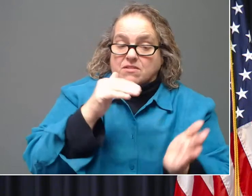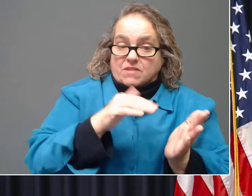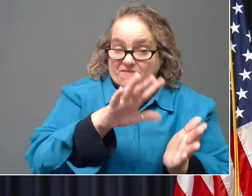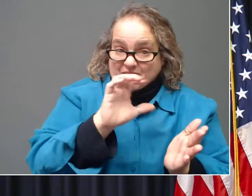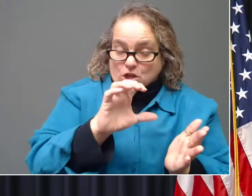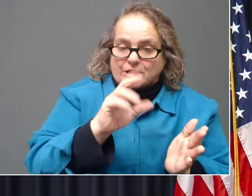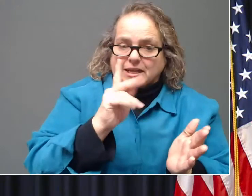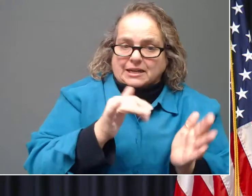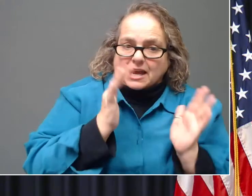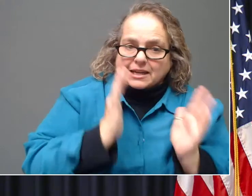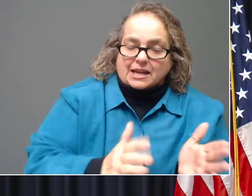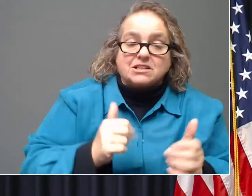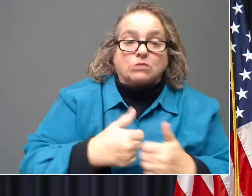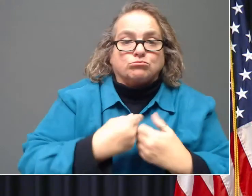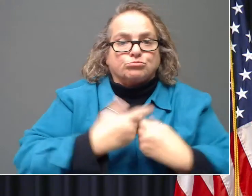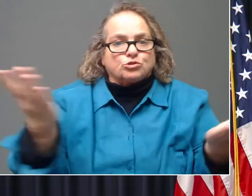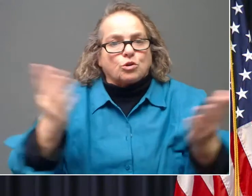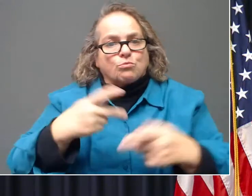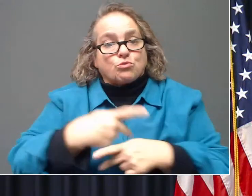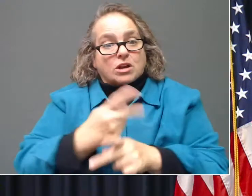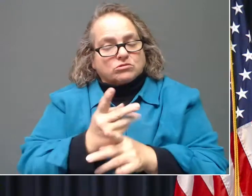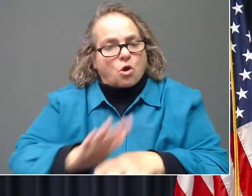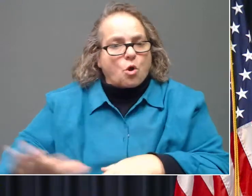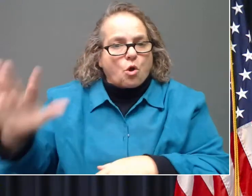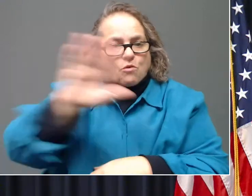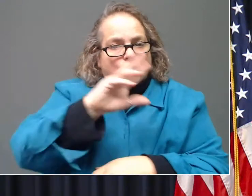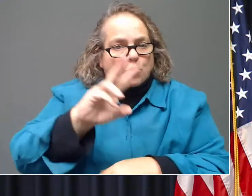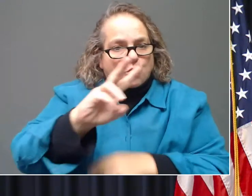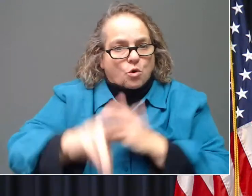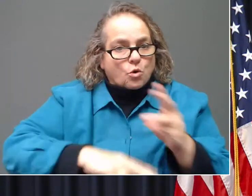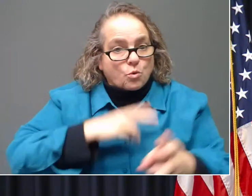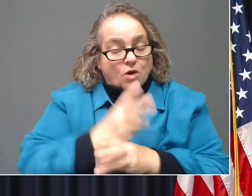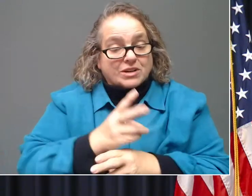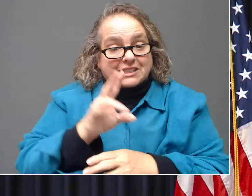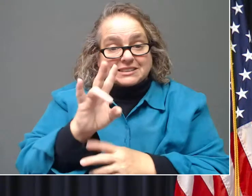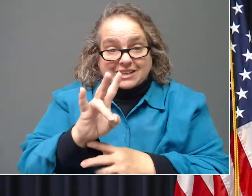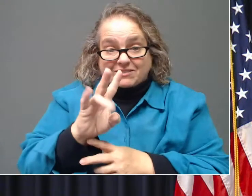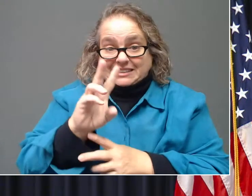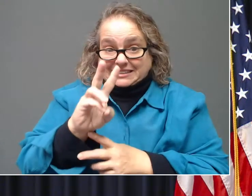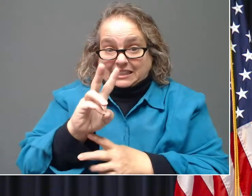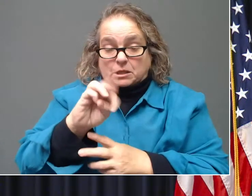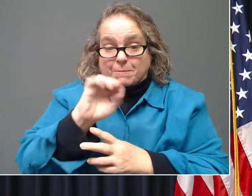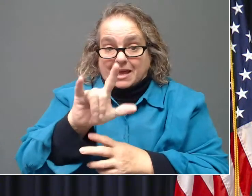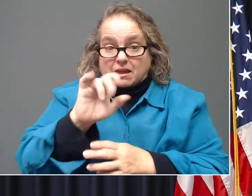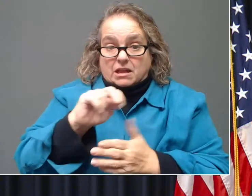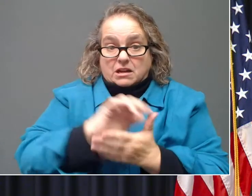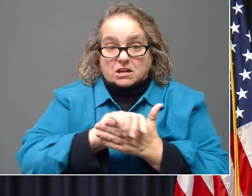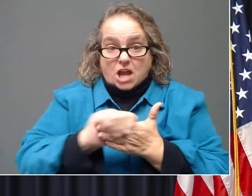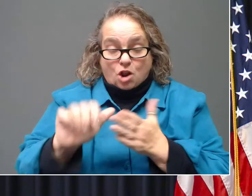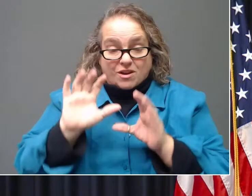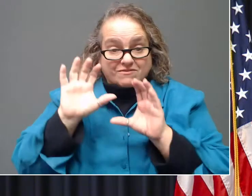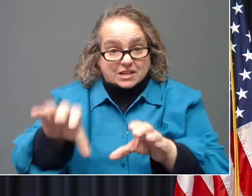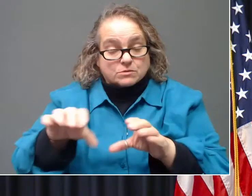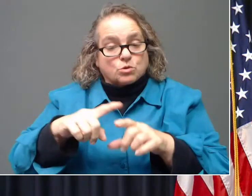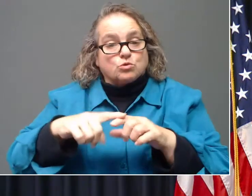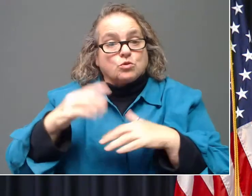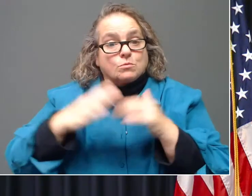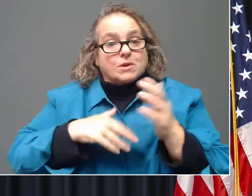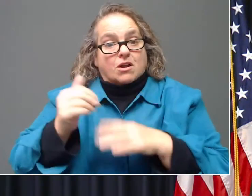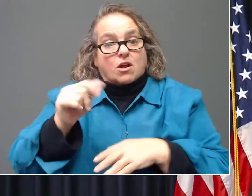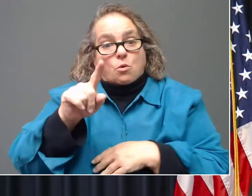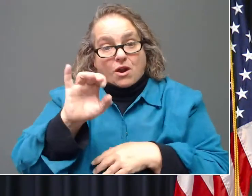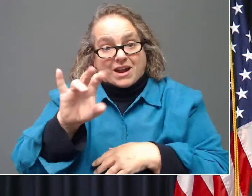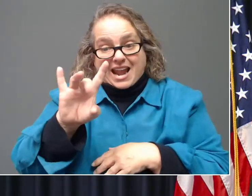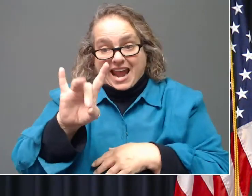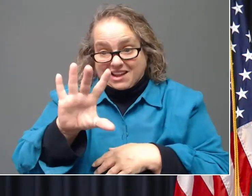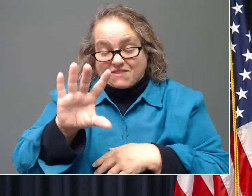The $7.6 million investment to locate in a 181,000 square foot facility in Warren County's